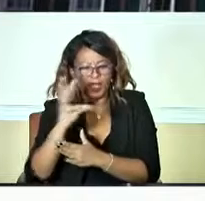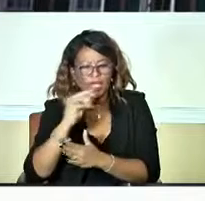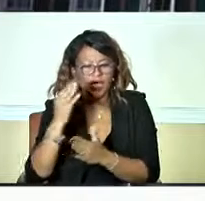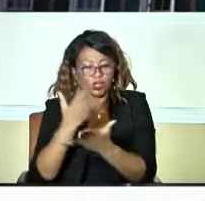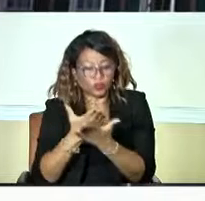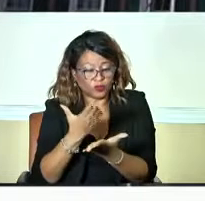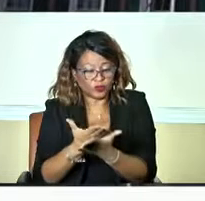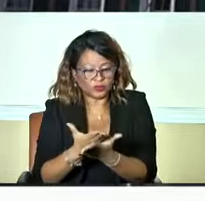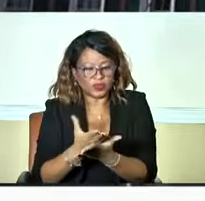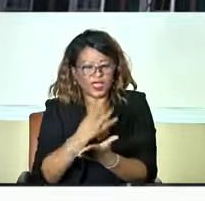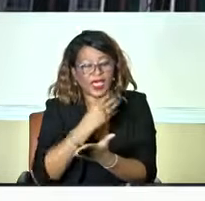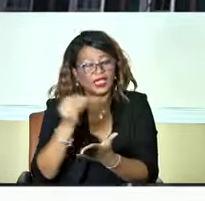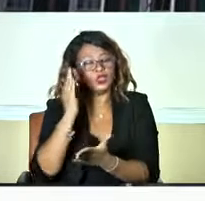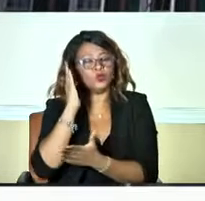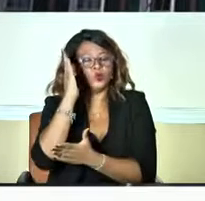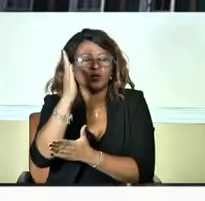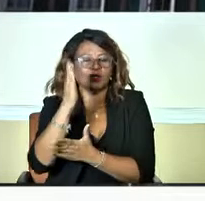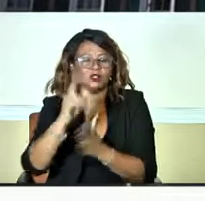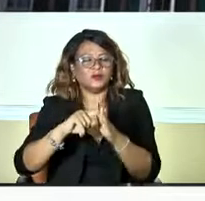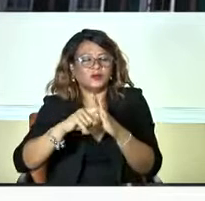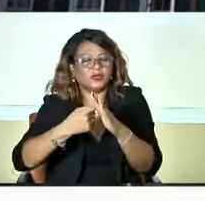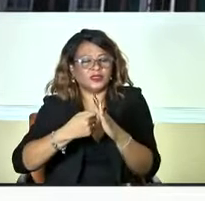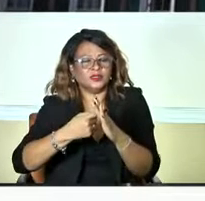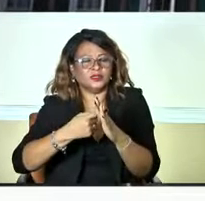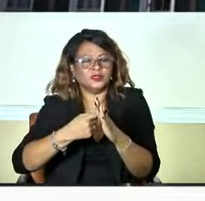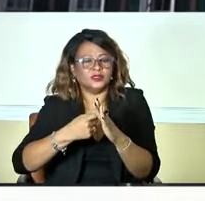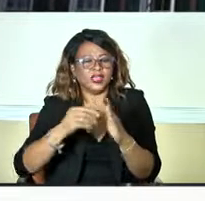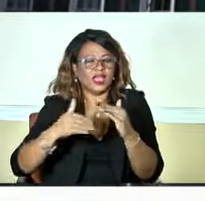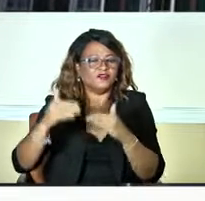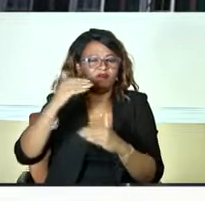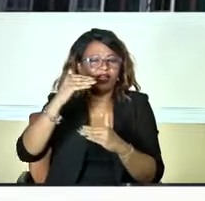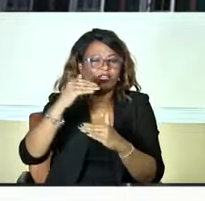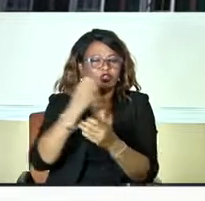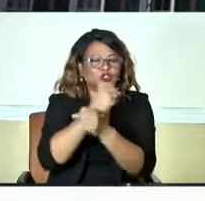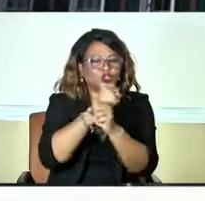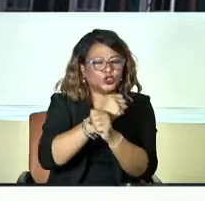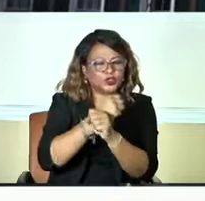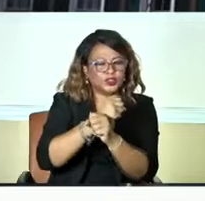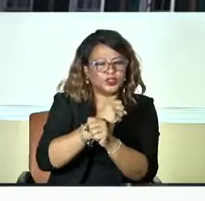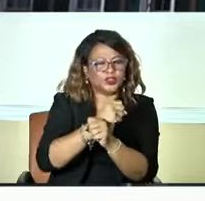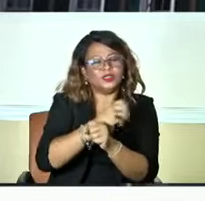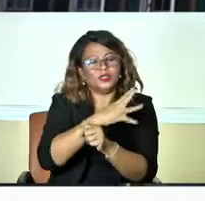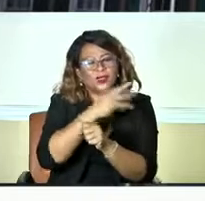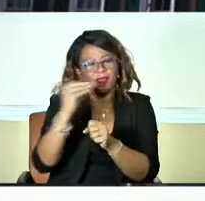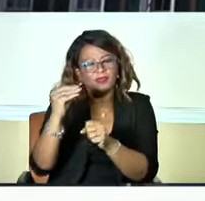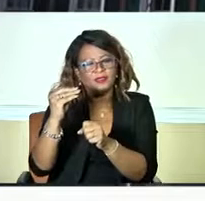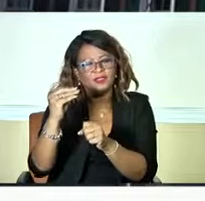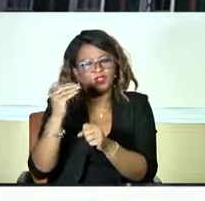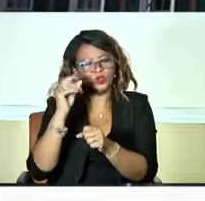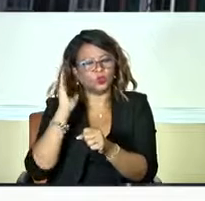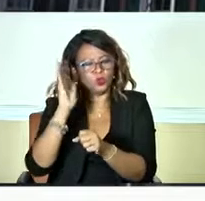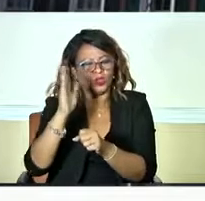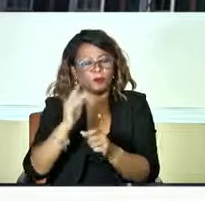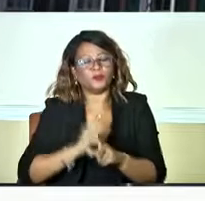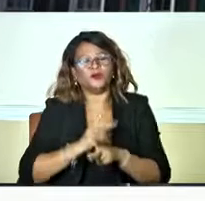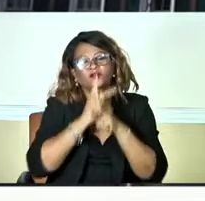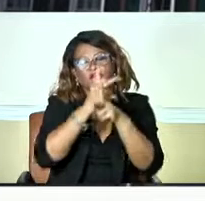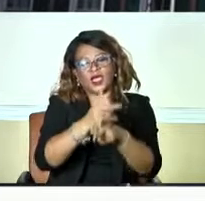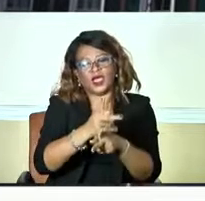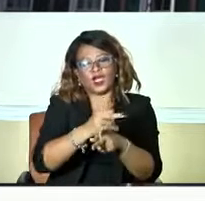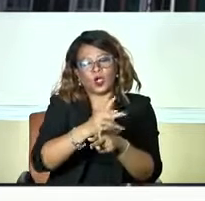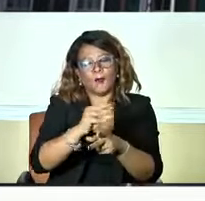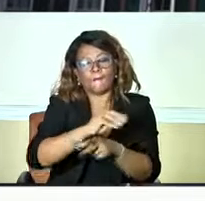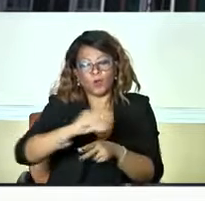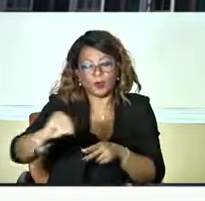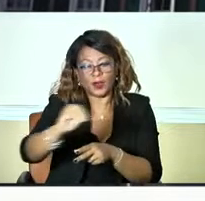approval. It will implement and advance security measures, and it will provide